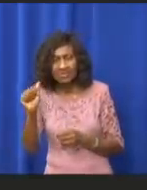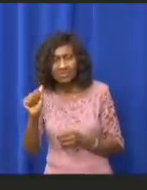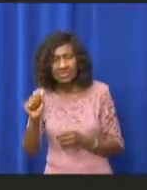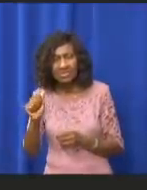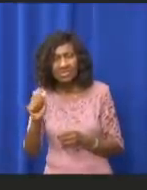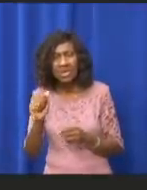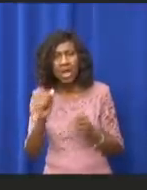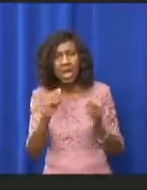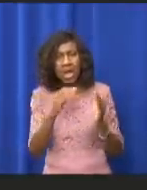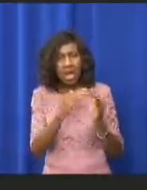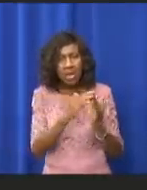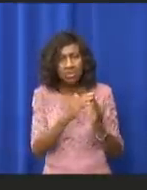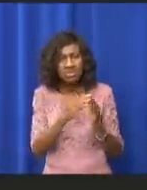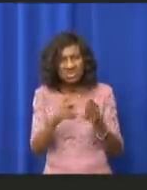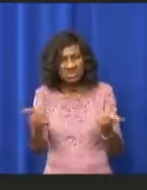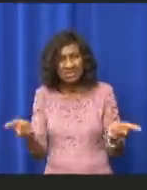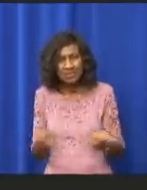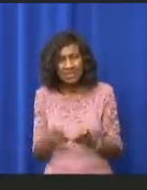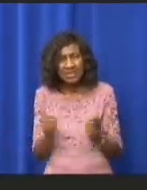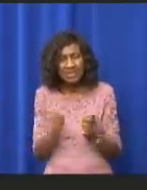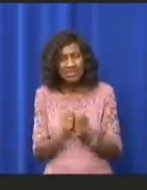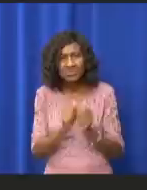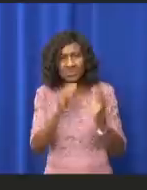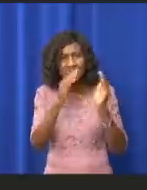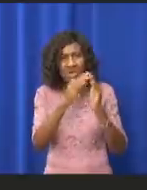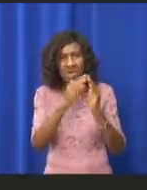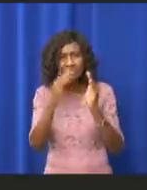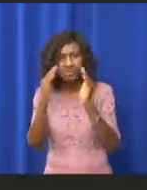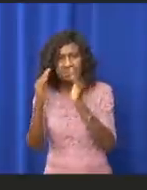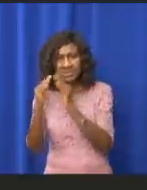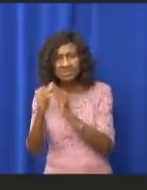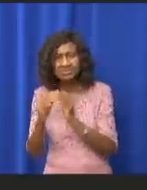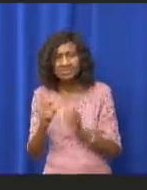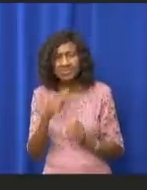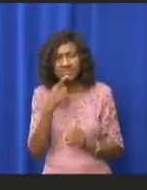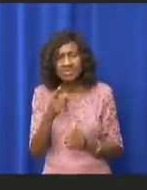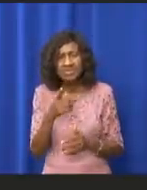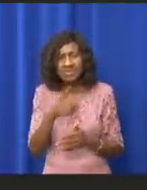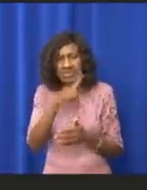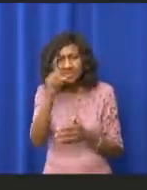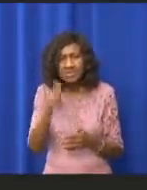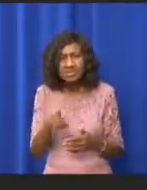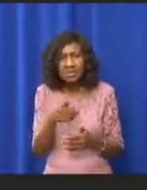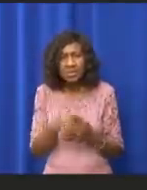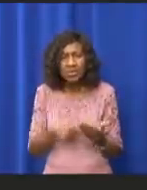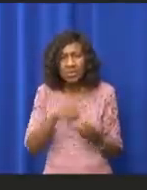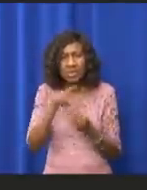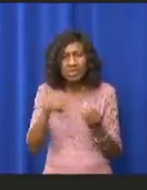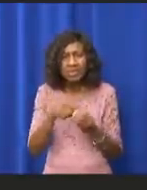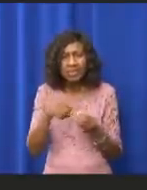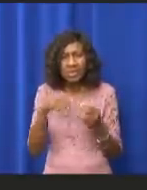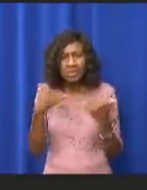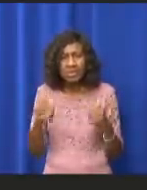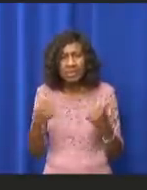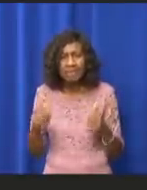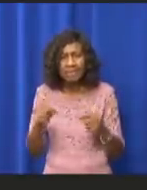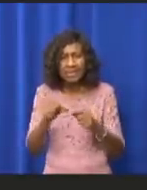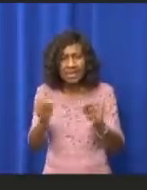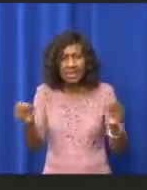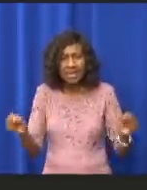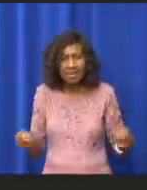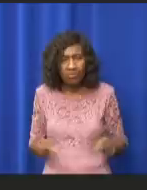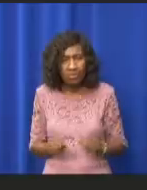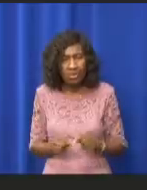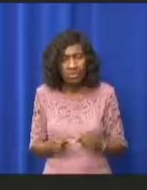pool and the tennis courts, but what about the playgrounds? Will kids be allowed to use the playgrounds in the strata, and can they play with